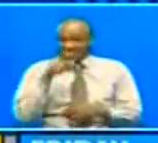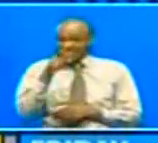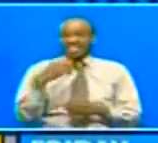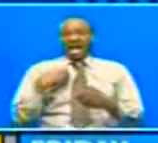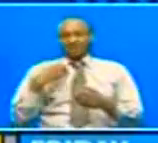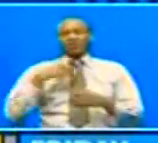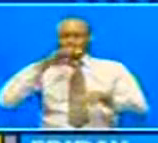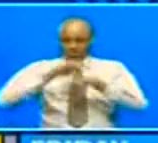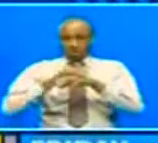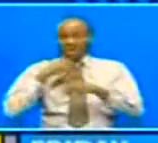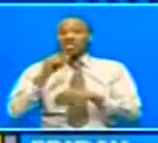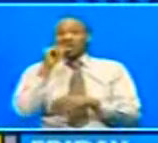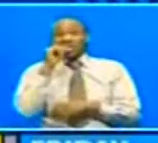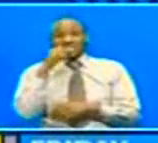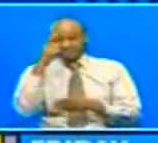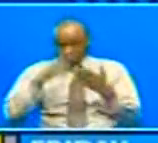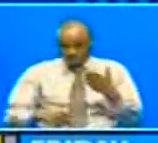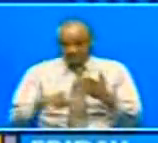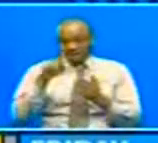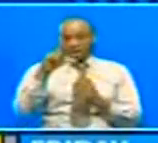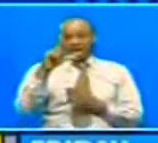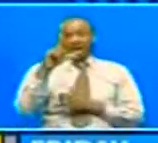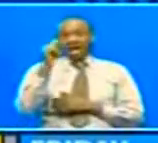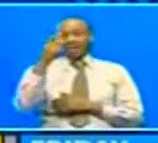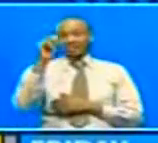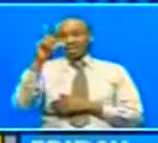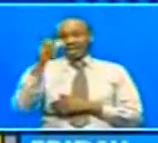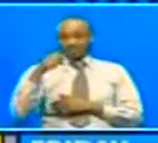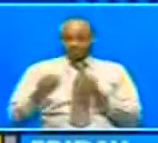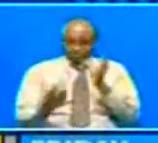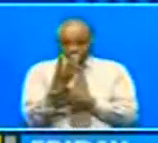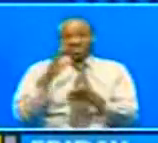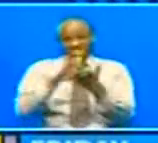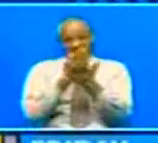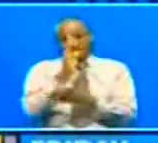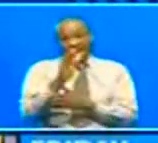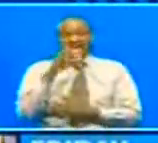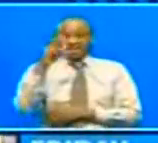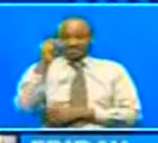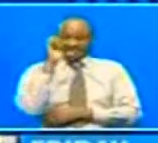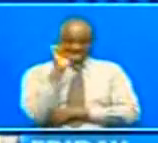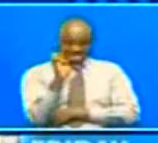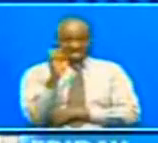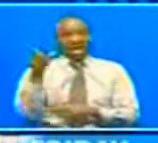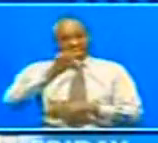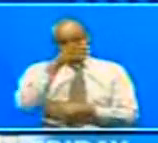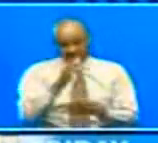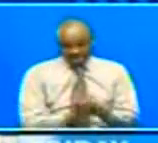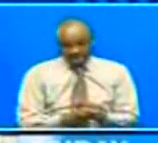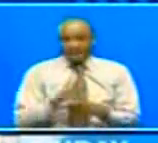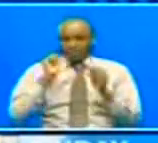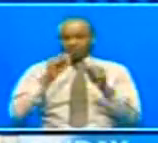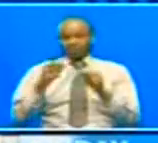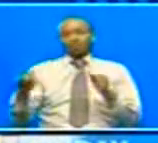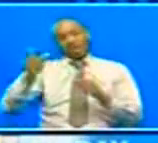extra bump after UK-listed logistics firm Atlas cross-listed its shares on the Nairobi Securities Exchange in a bid to